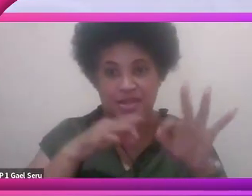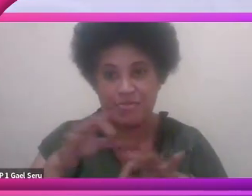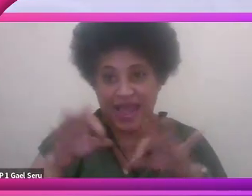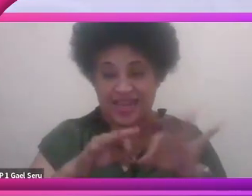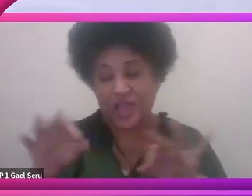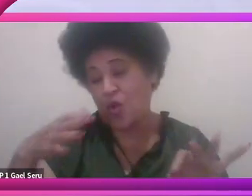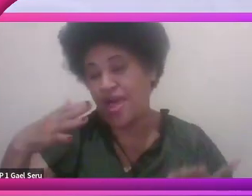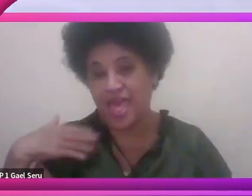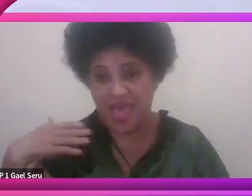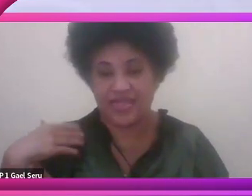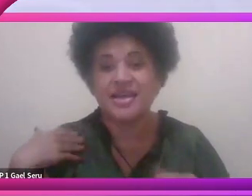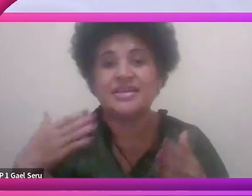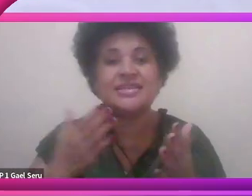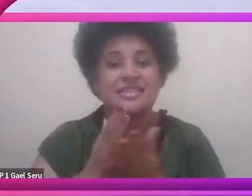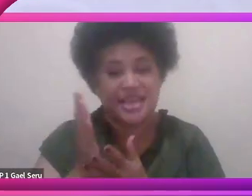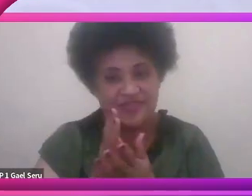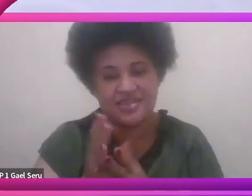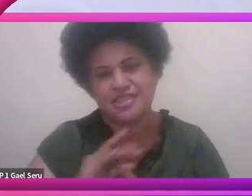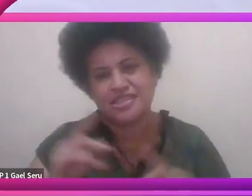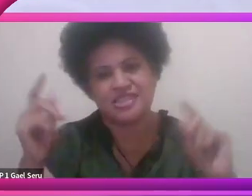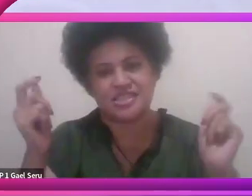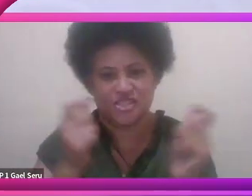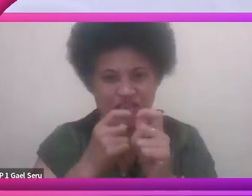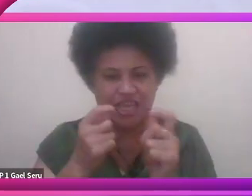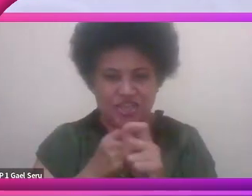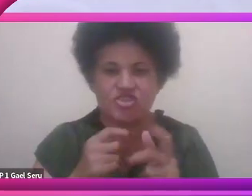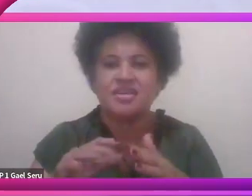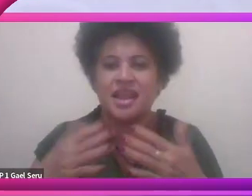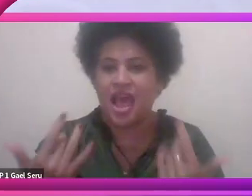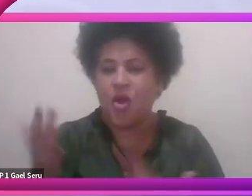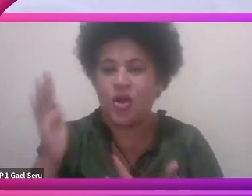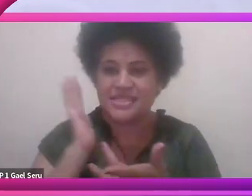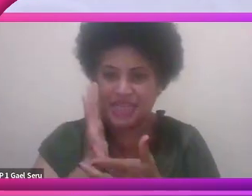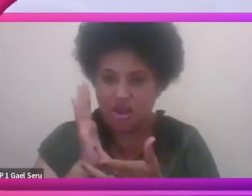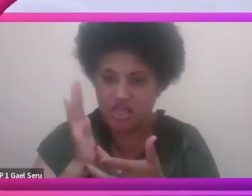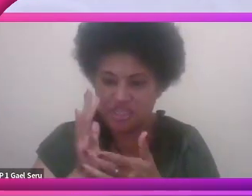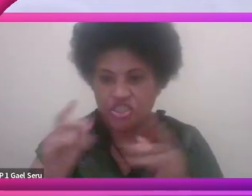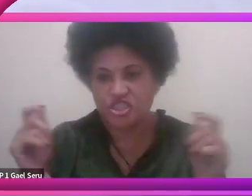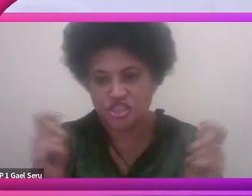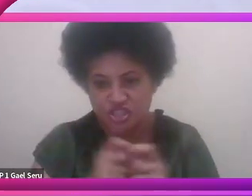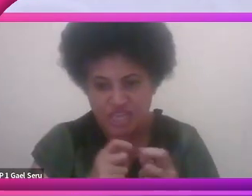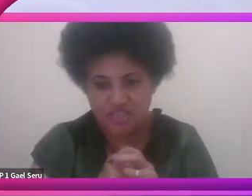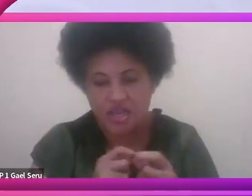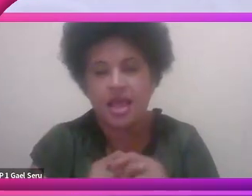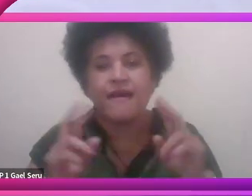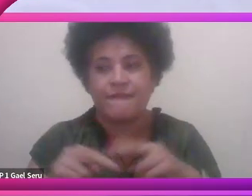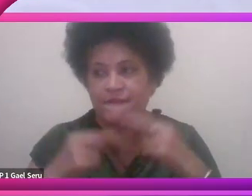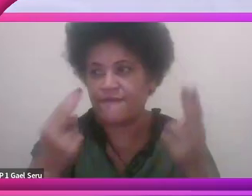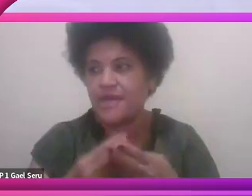services, not only family planning, they have been changed. The technology changed, the science changed. Also, the family planning